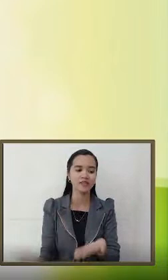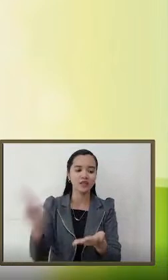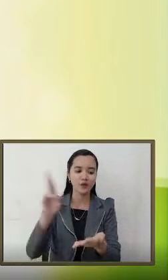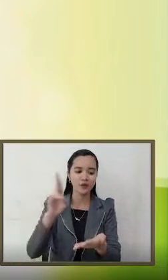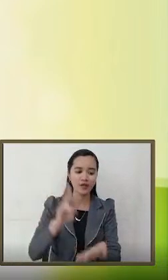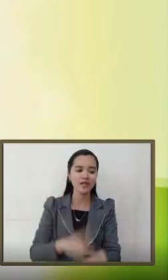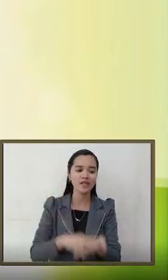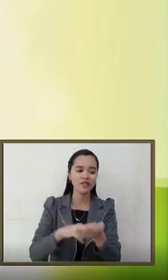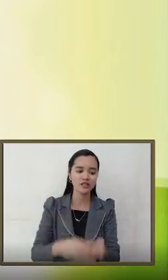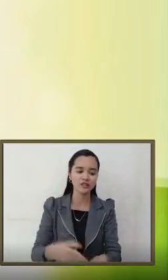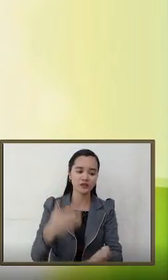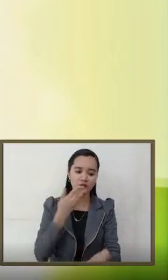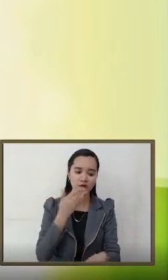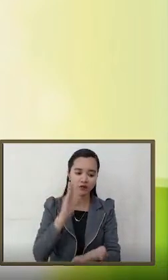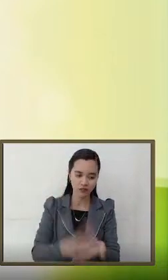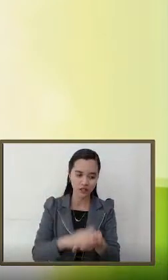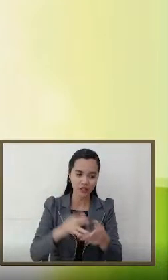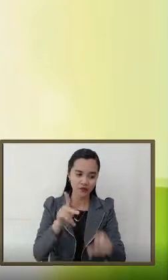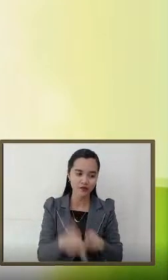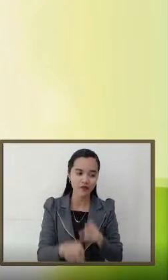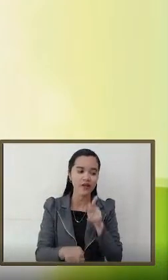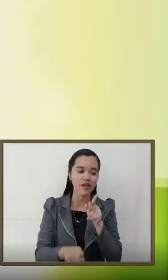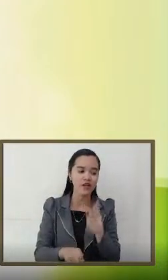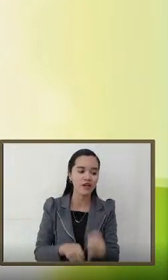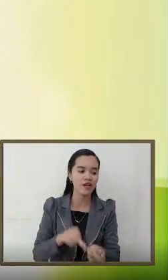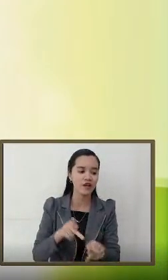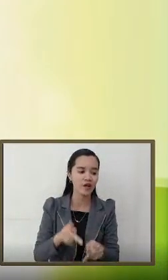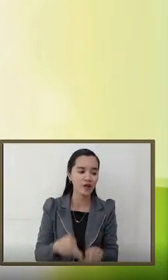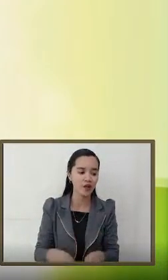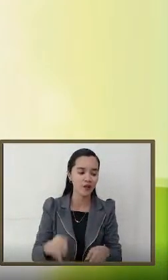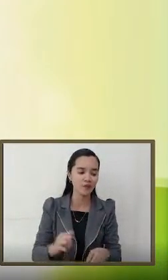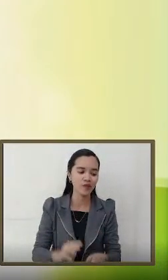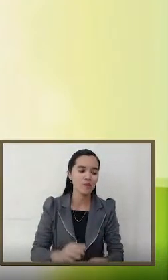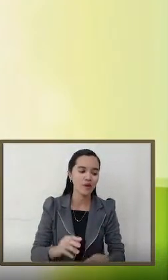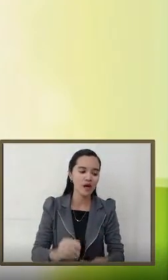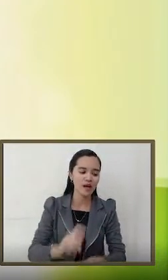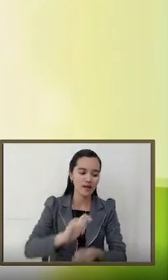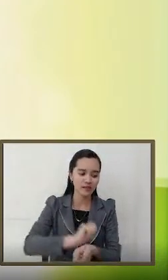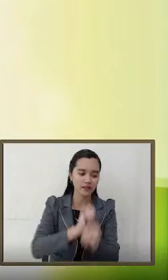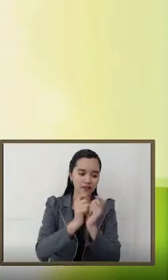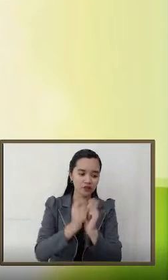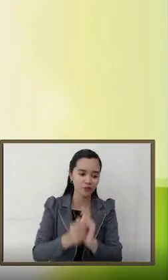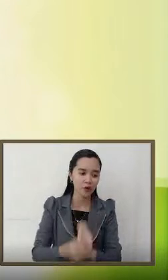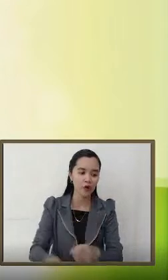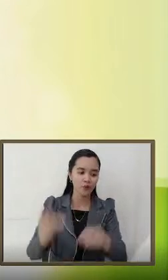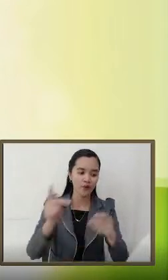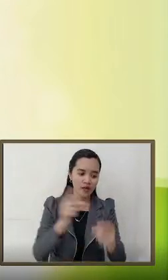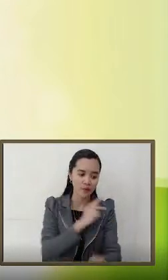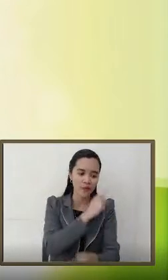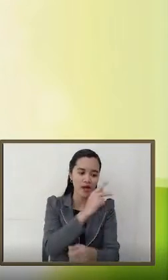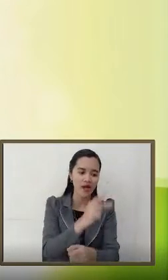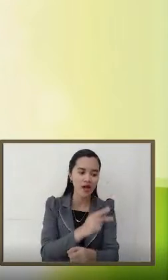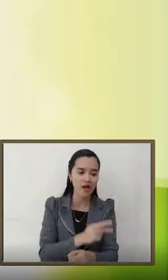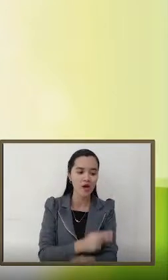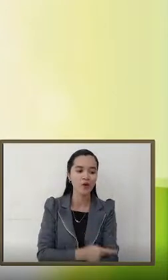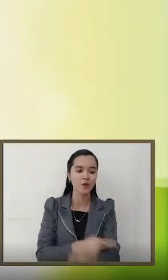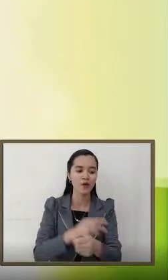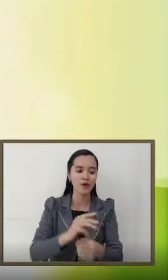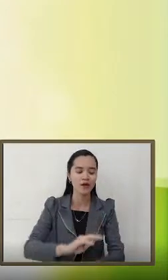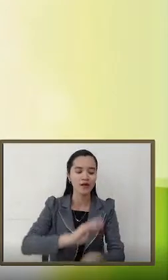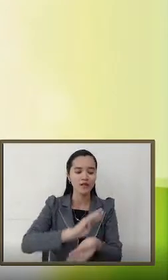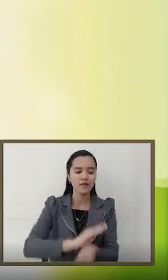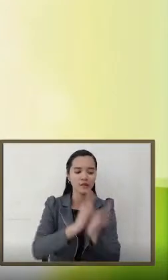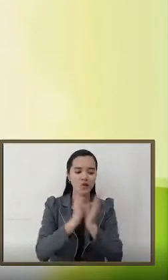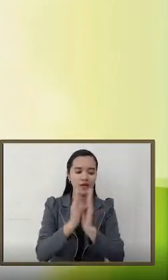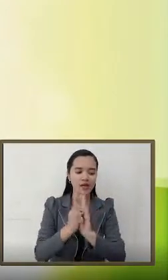Jesus, reaching the most defiled, by its transforming